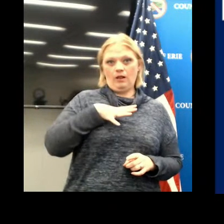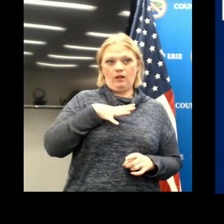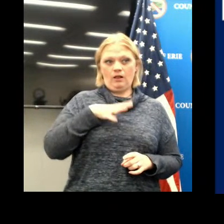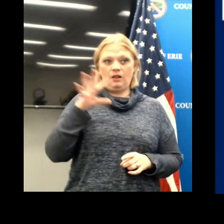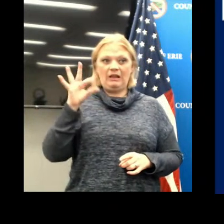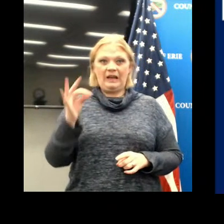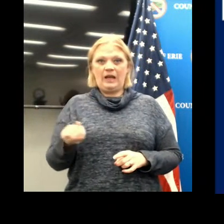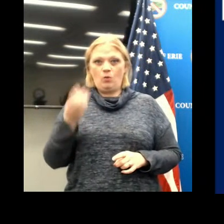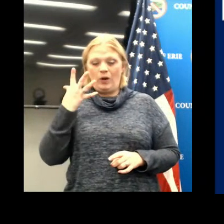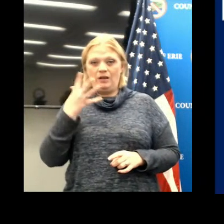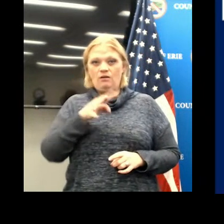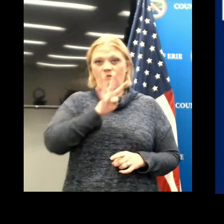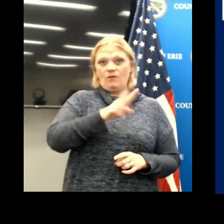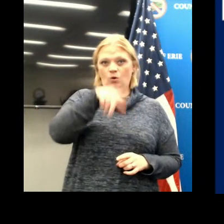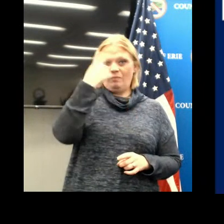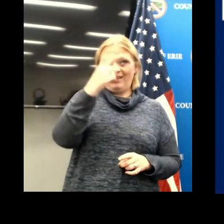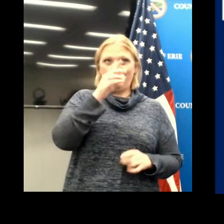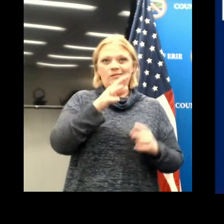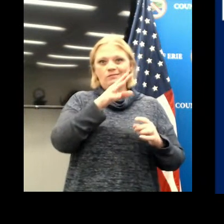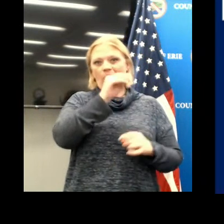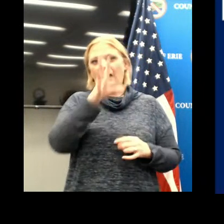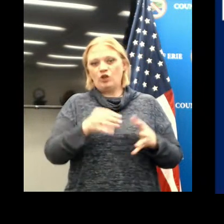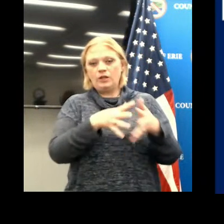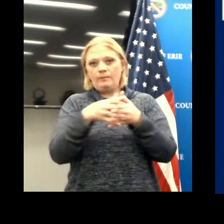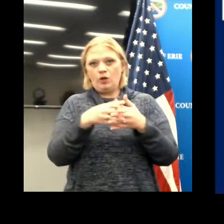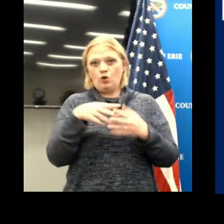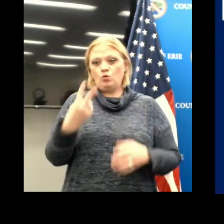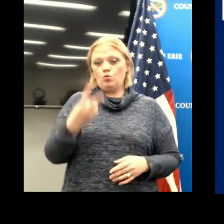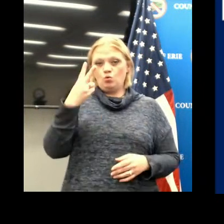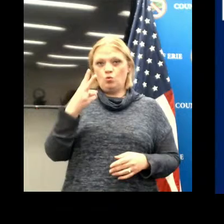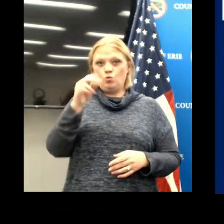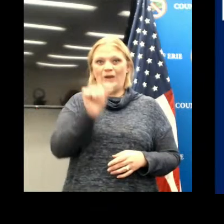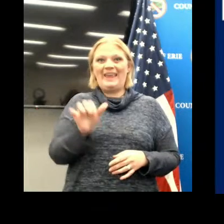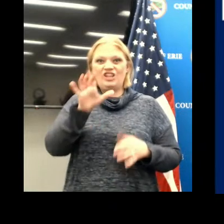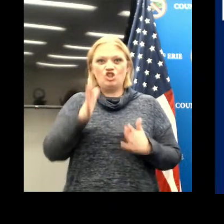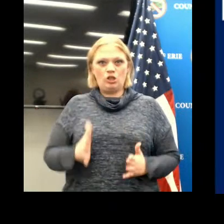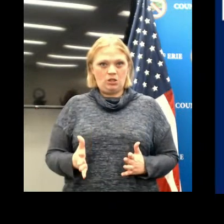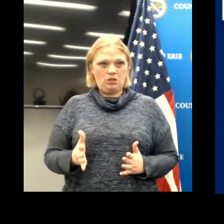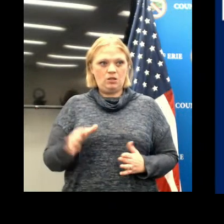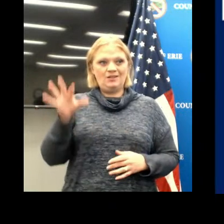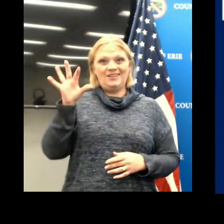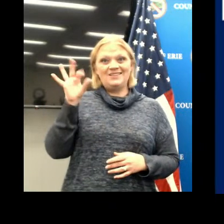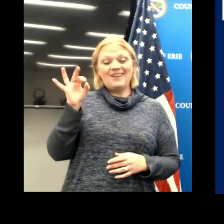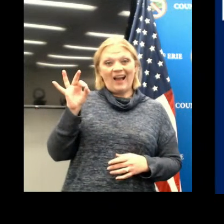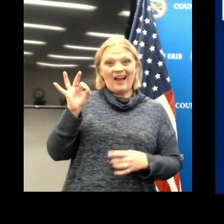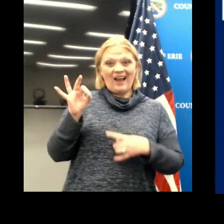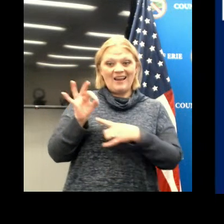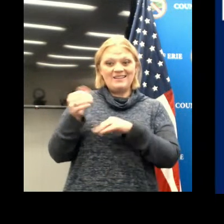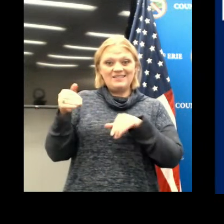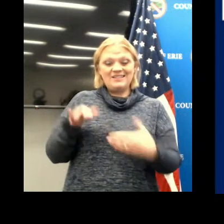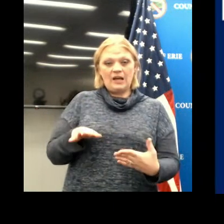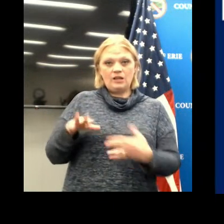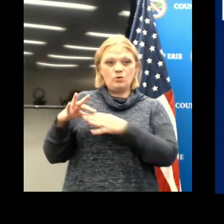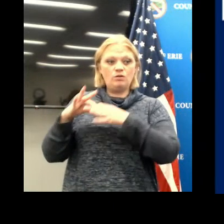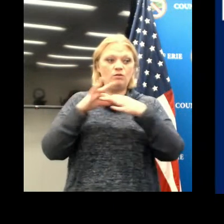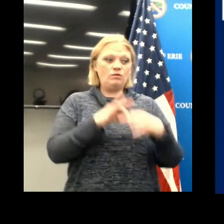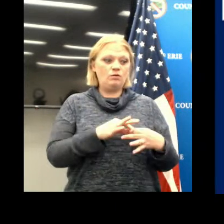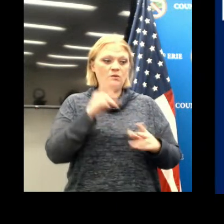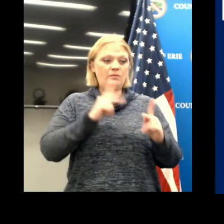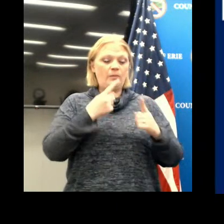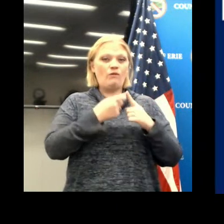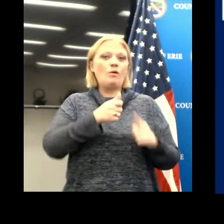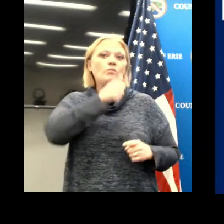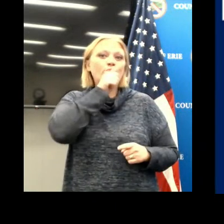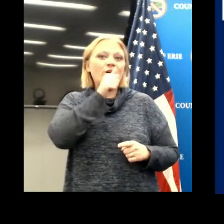9 white, 4 black, African American, 2 Asian. 9 of the deaths were associated with persons in a private